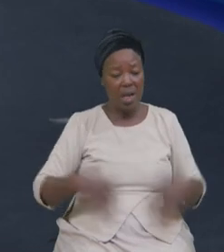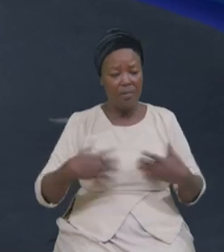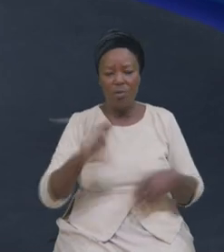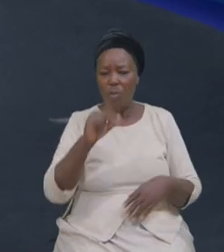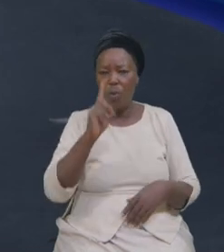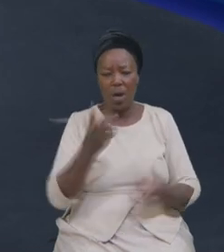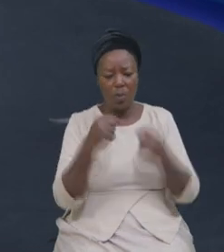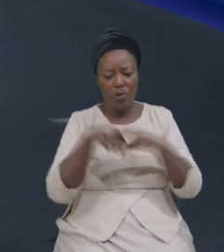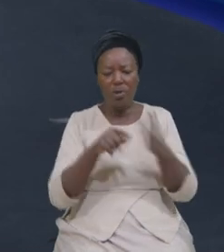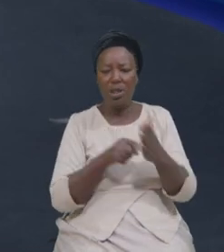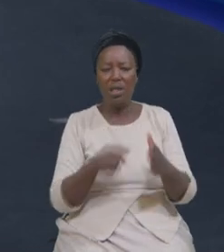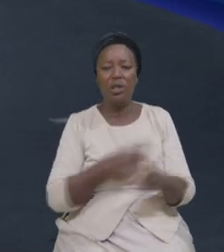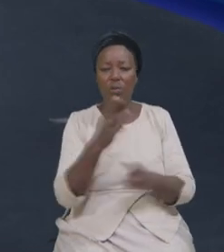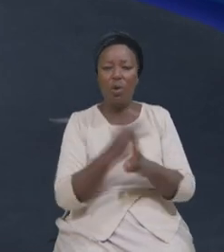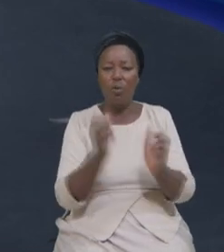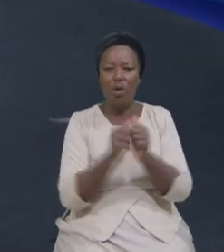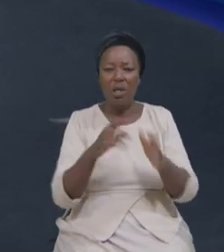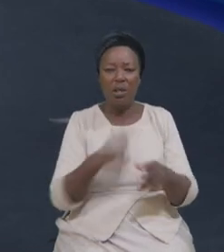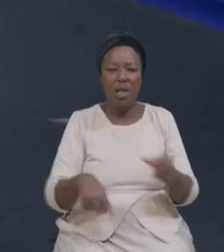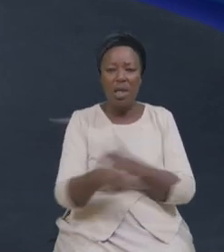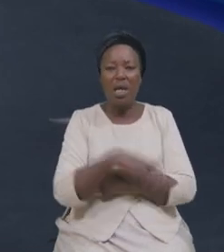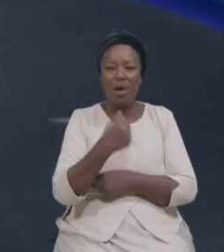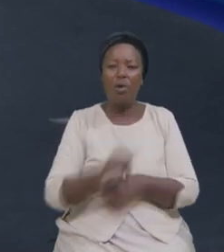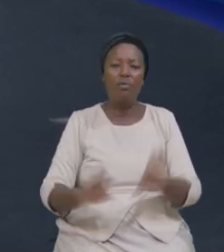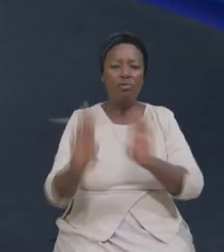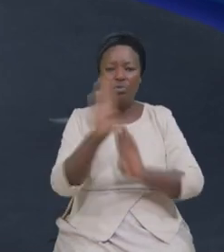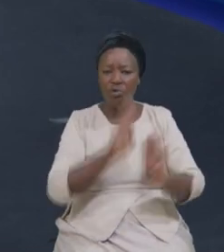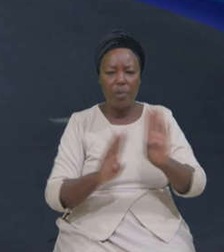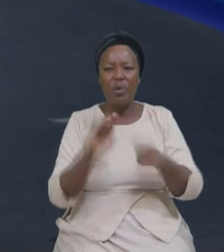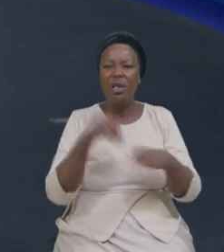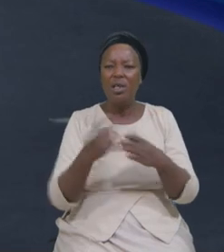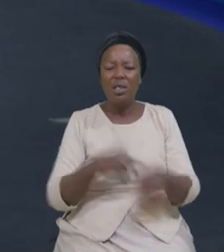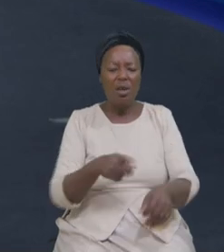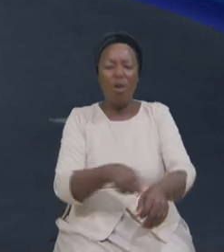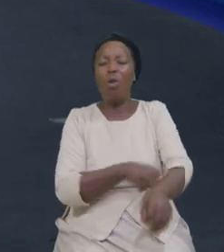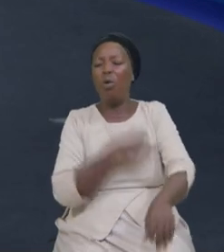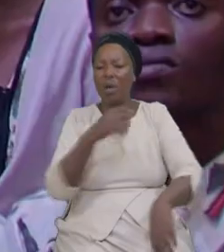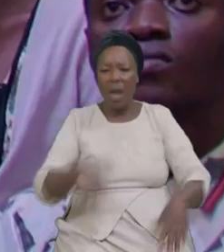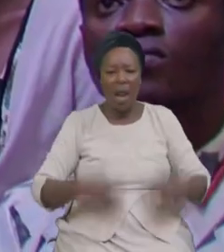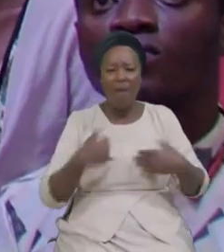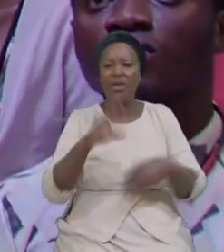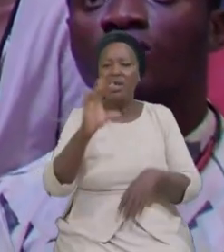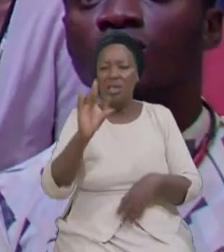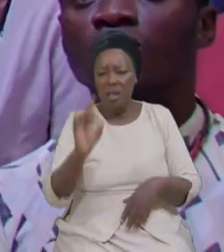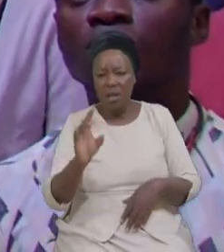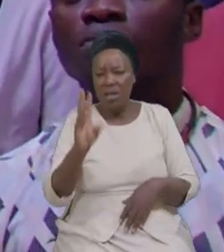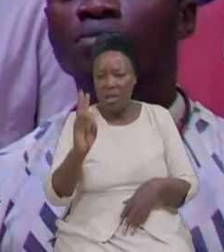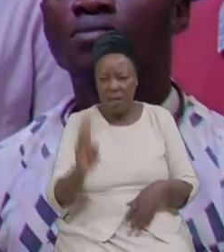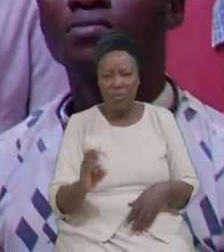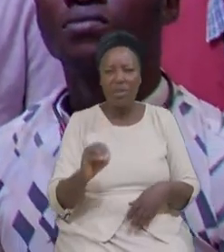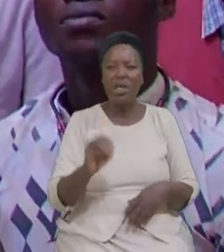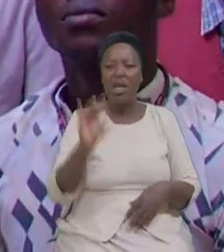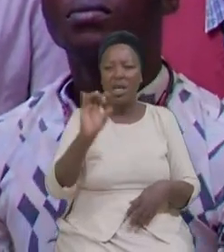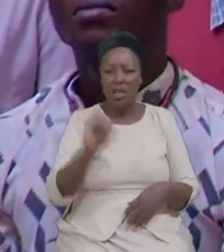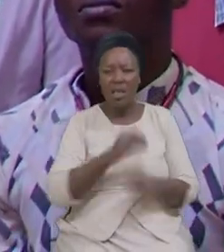day of trouble. In the long life, in the 70, 80, 100 years that we live, a day